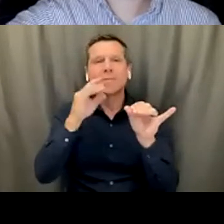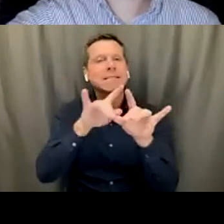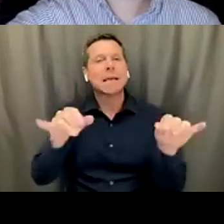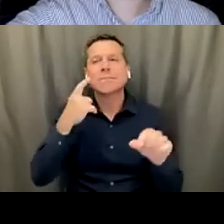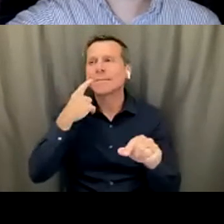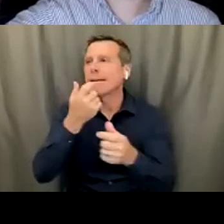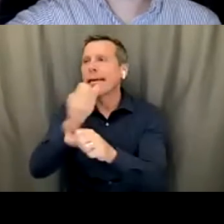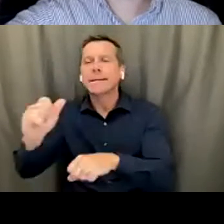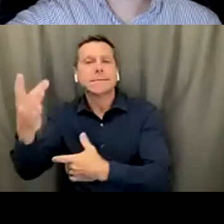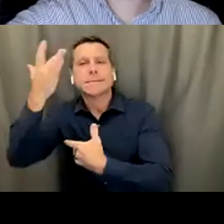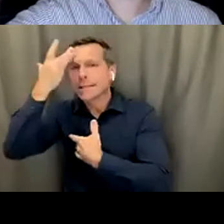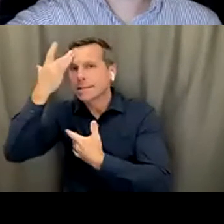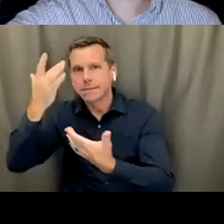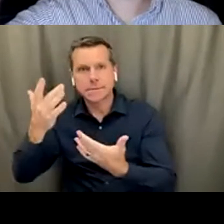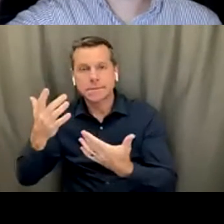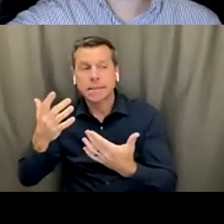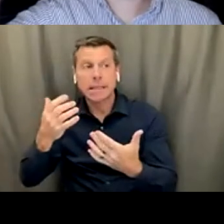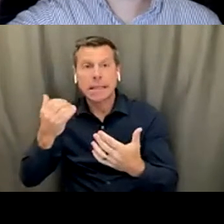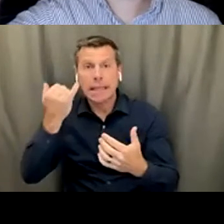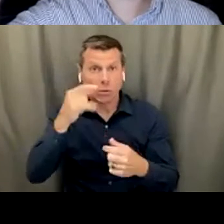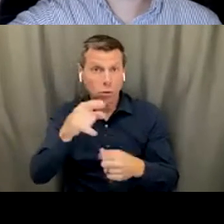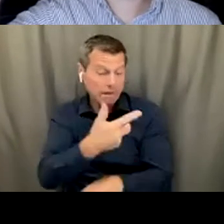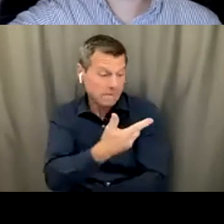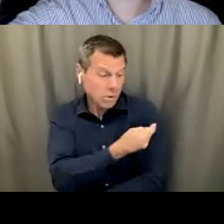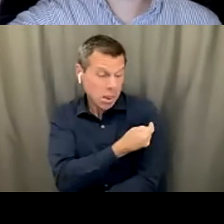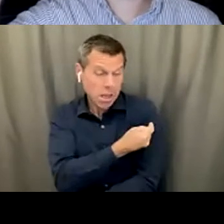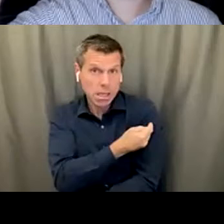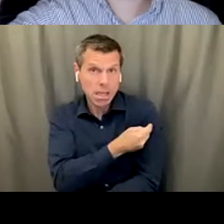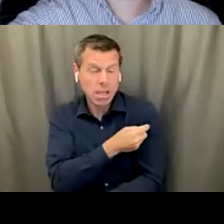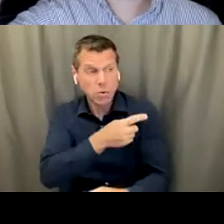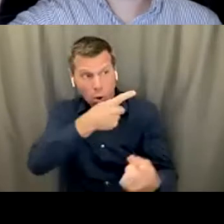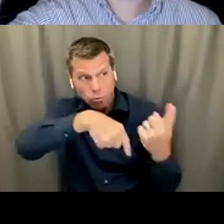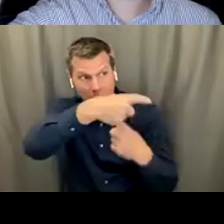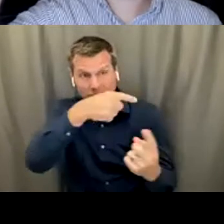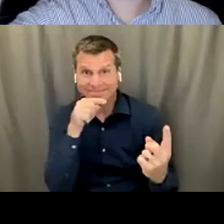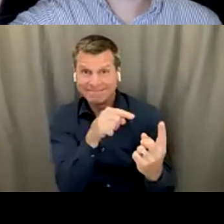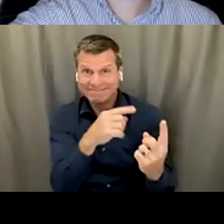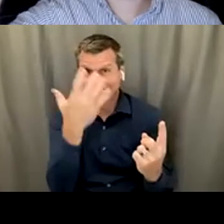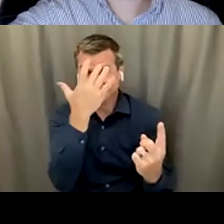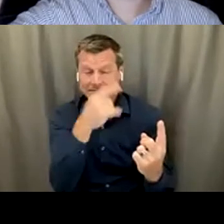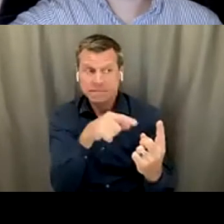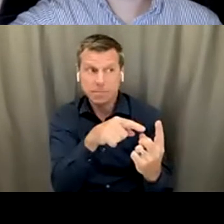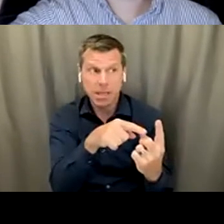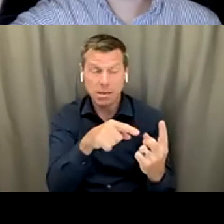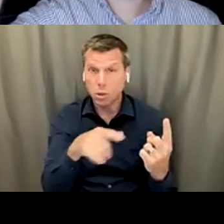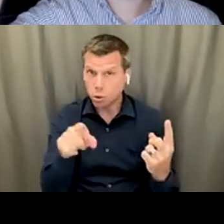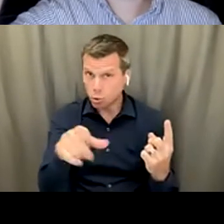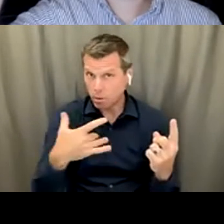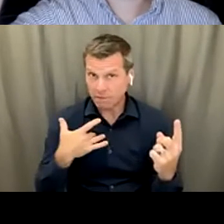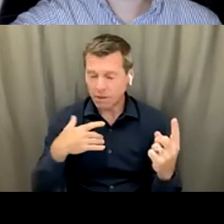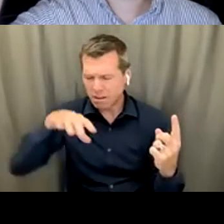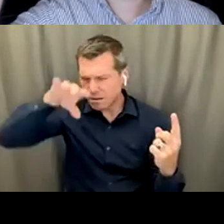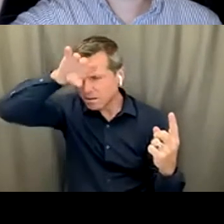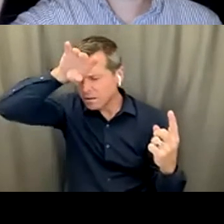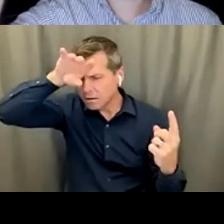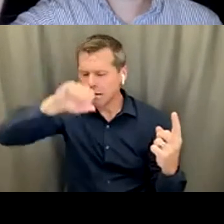a close contact and you're fully vaccinated, as long as you're not feeling ill, then you may continue to work. And that's just based on current CDC